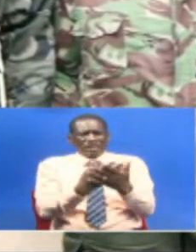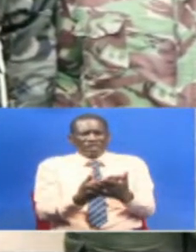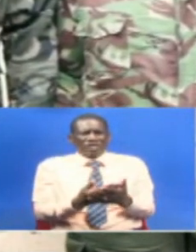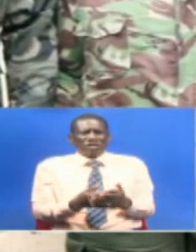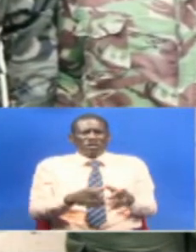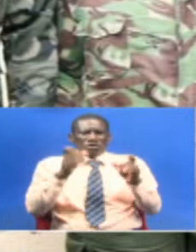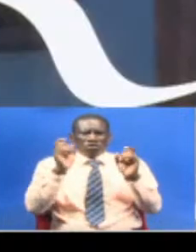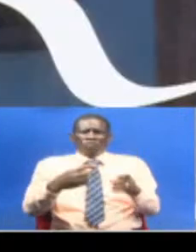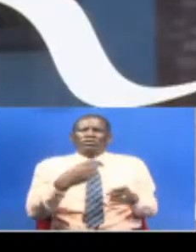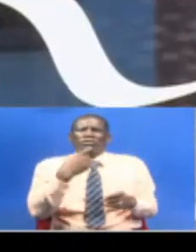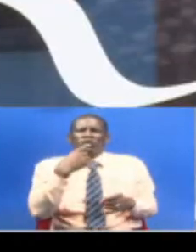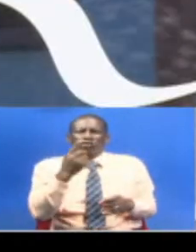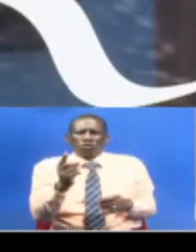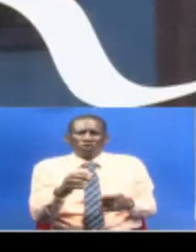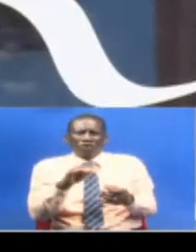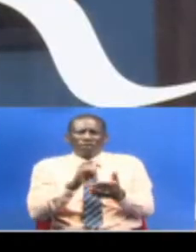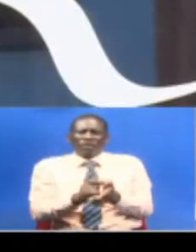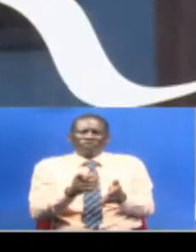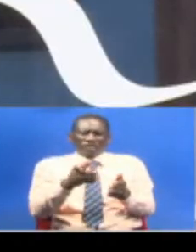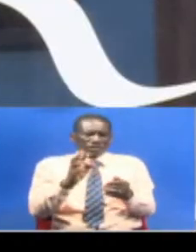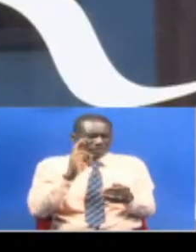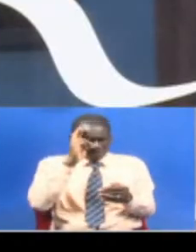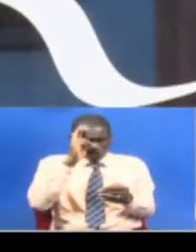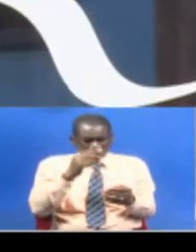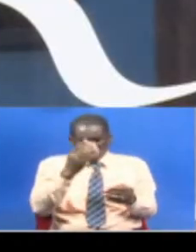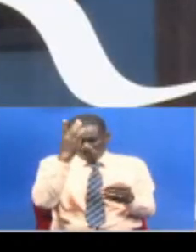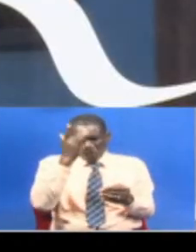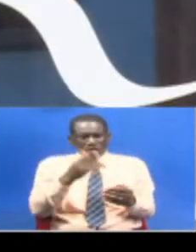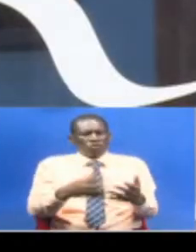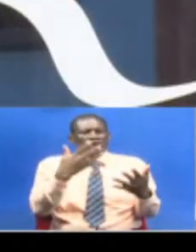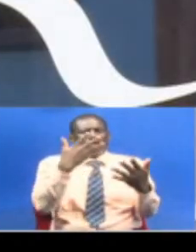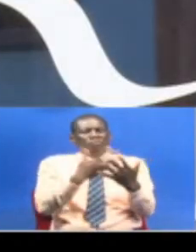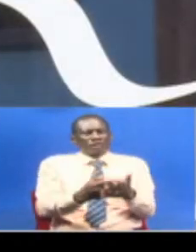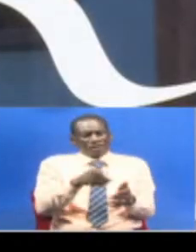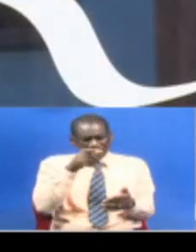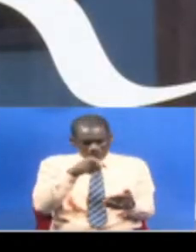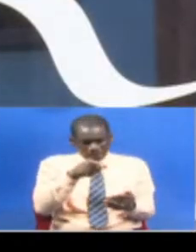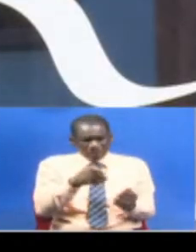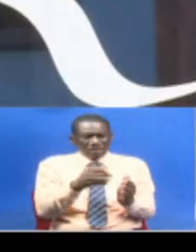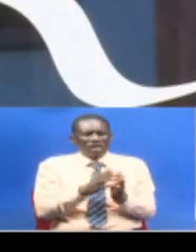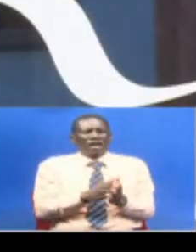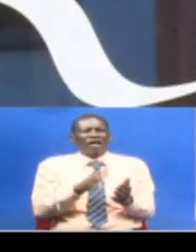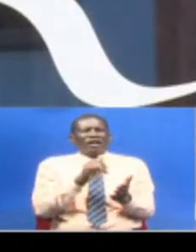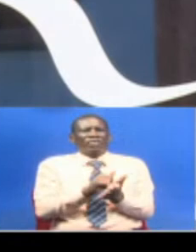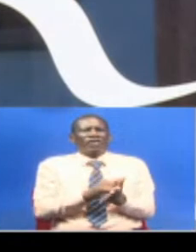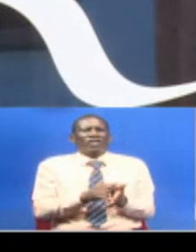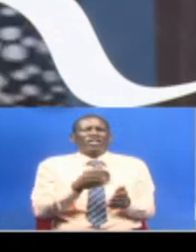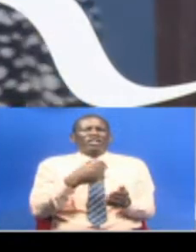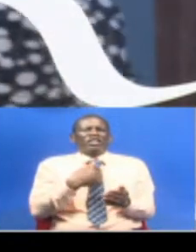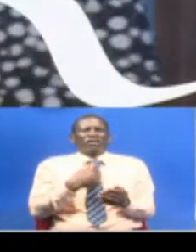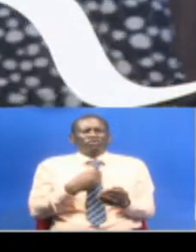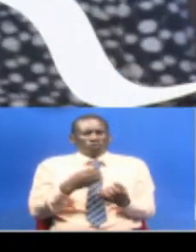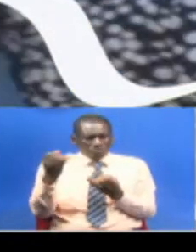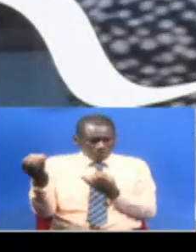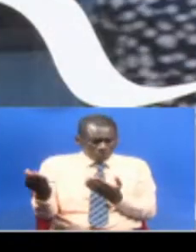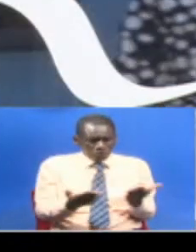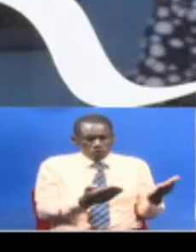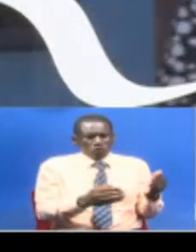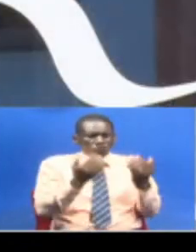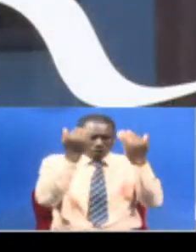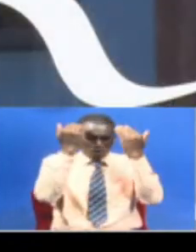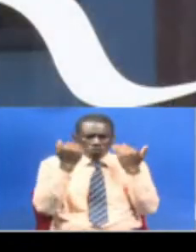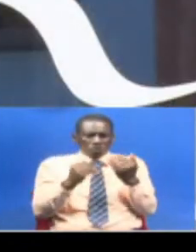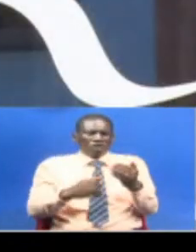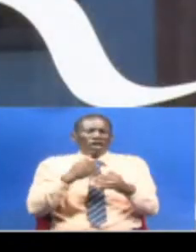to be told that this is the reason that you are being arrested, and they have to be produced in court within a certain period, that